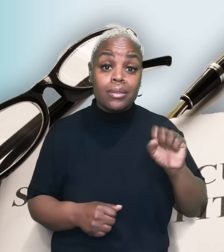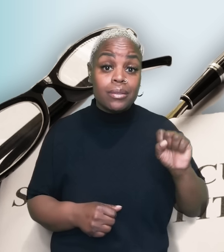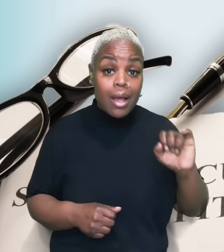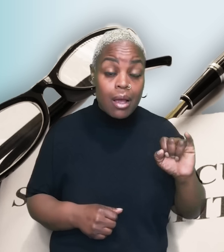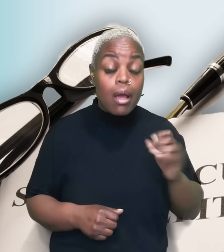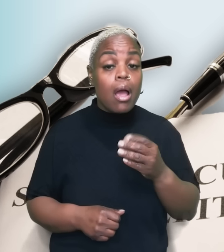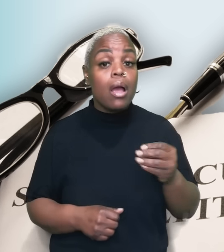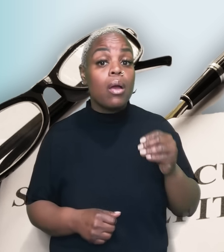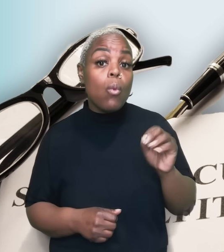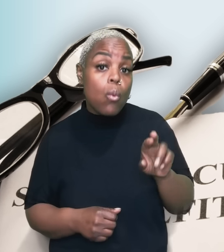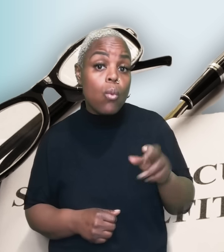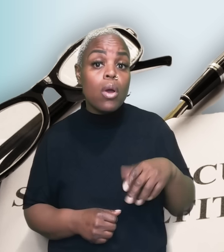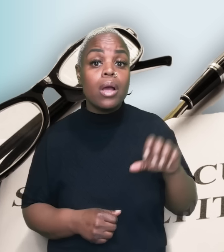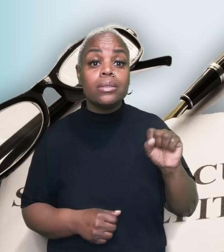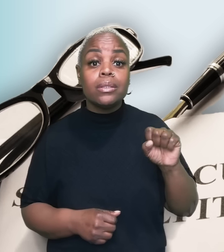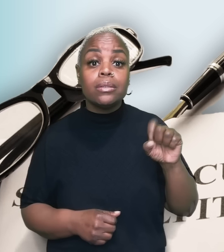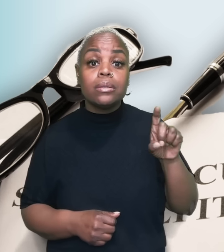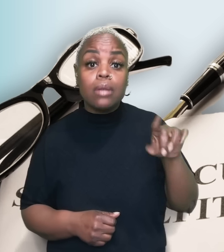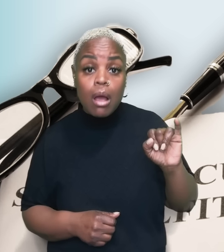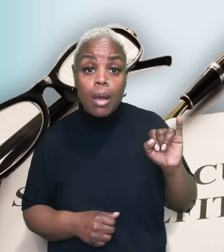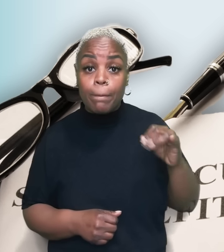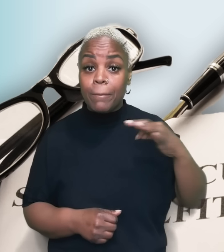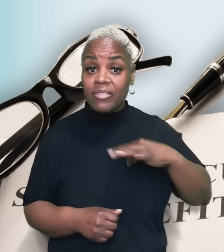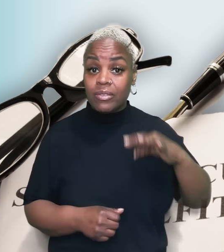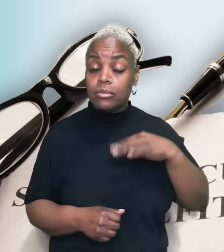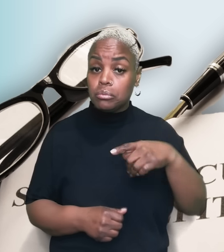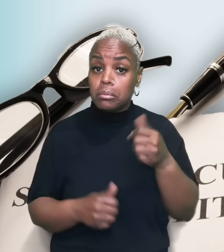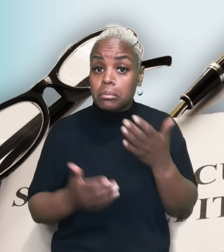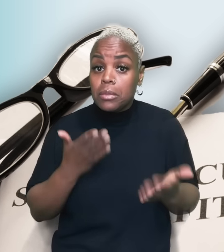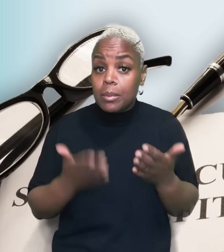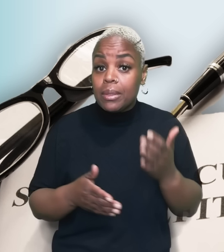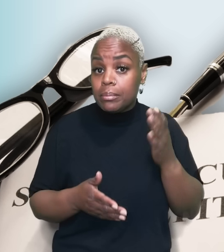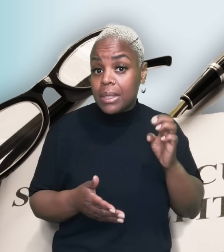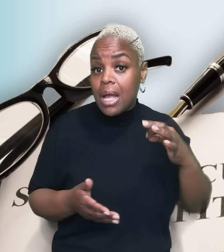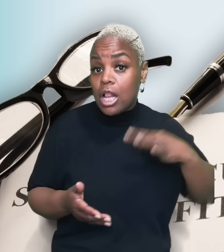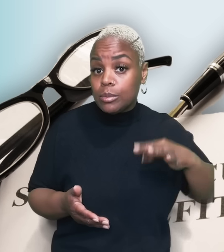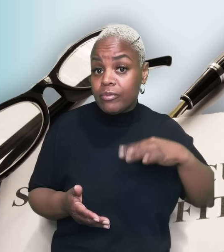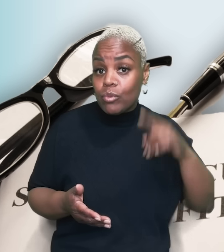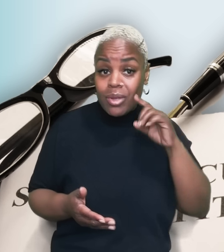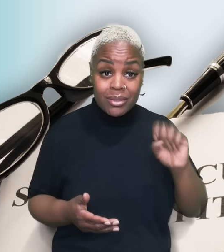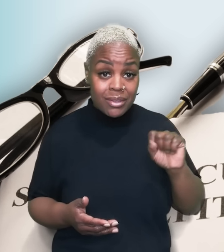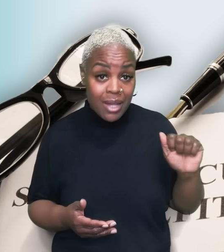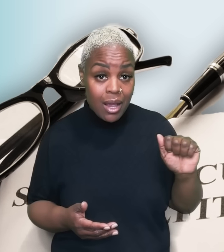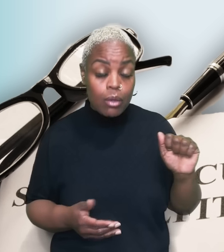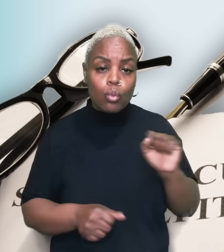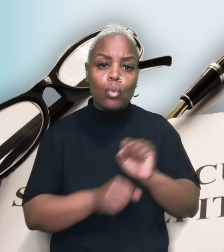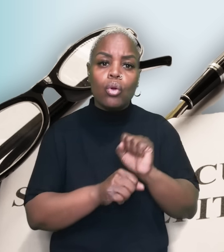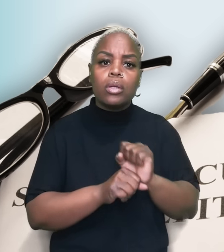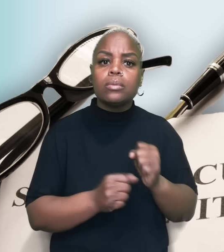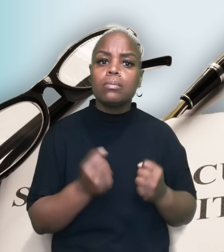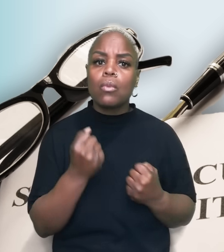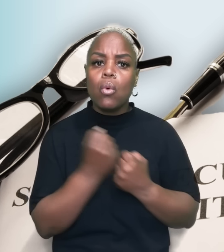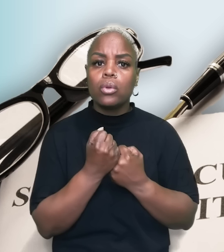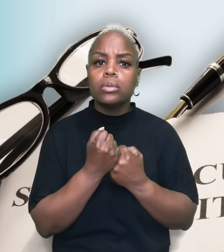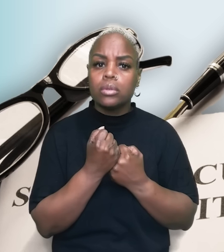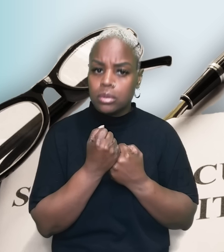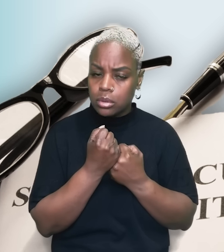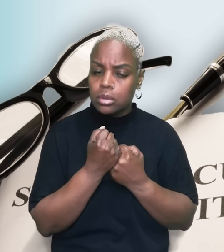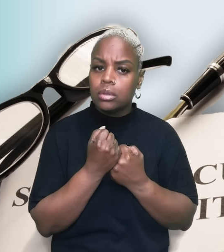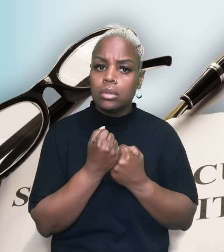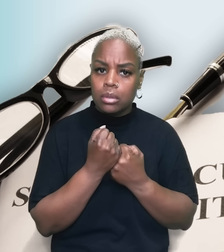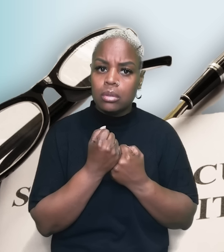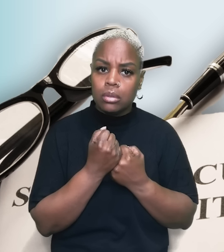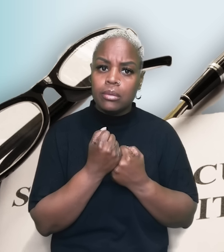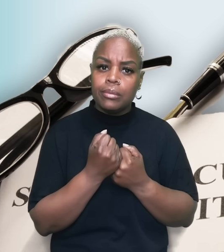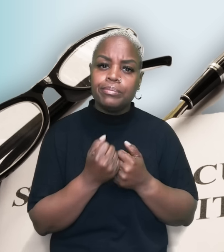income and/or Social Security disability insurance benefits, you may be eligible for SSA work supports. A PASS